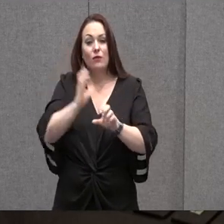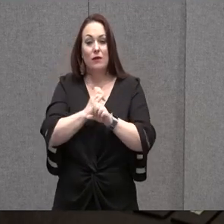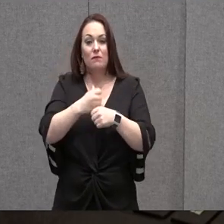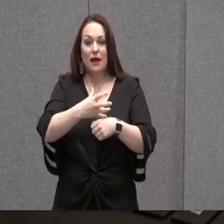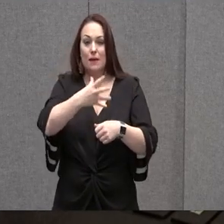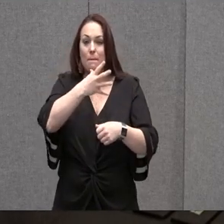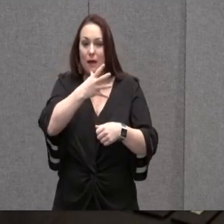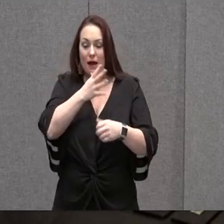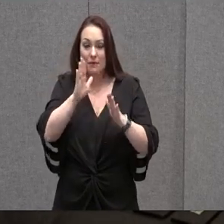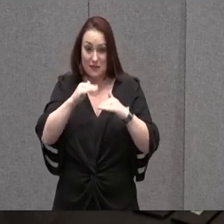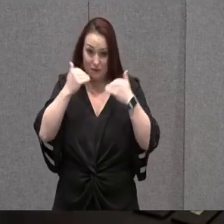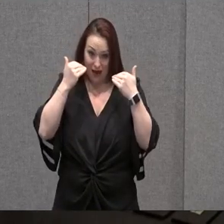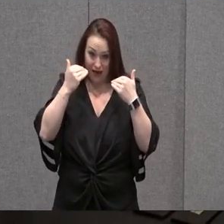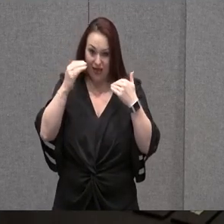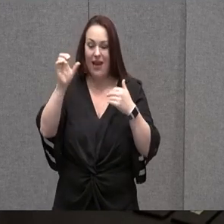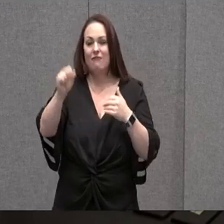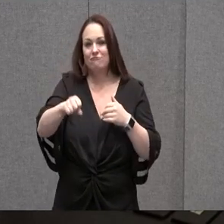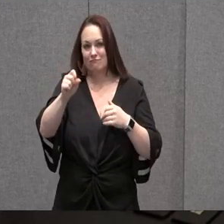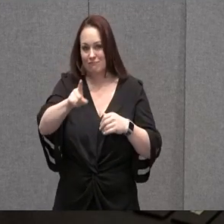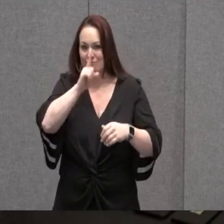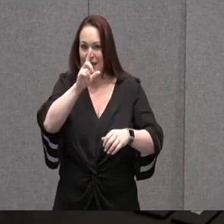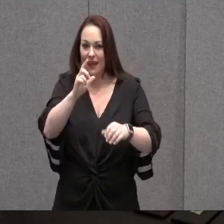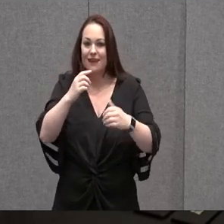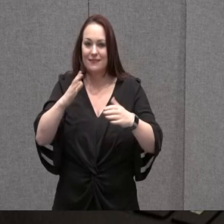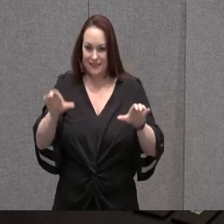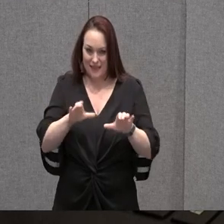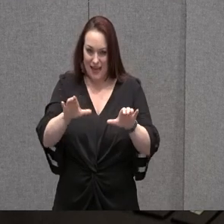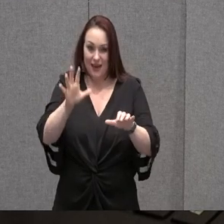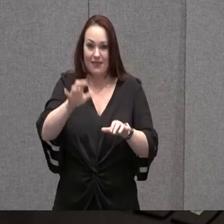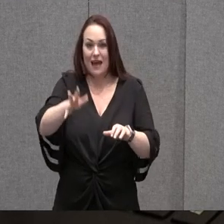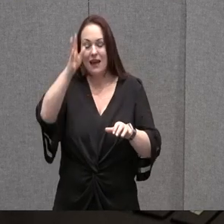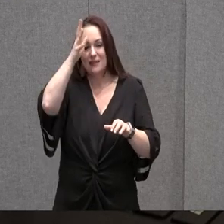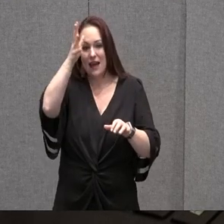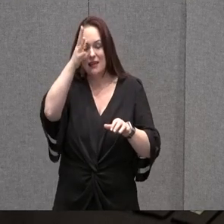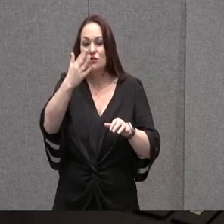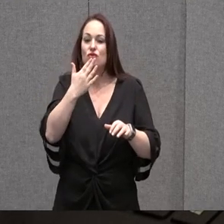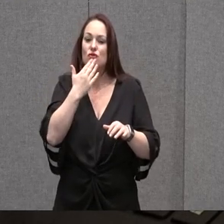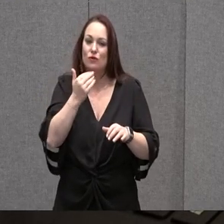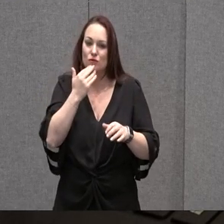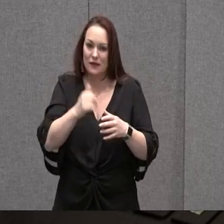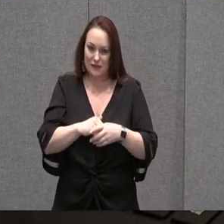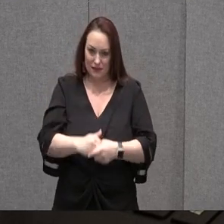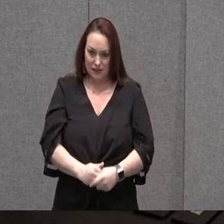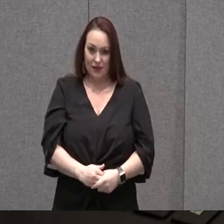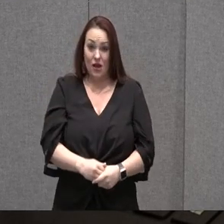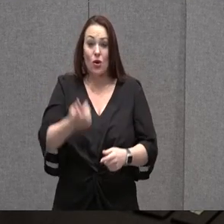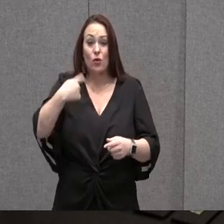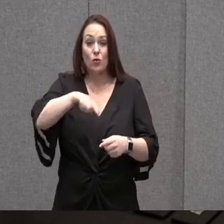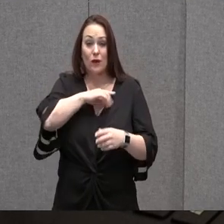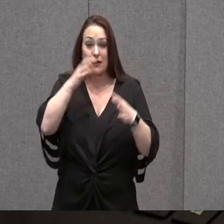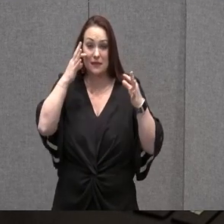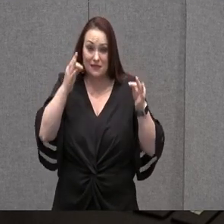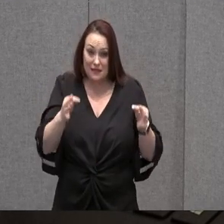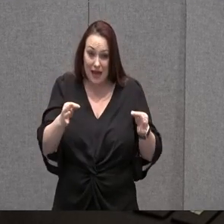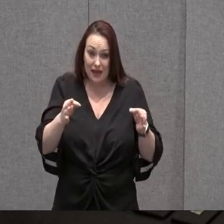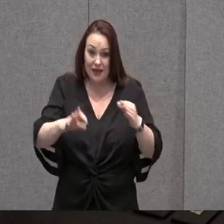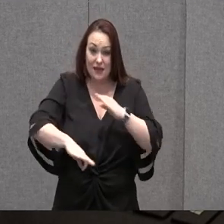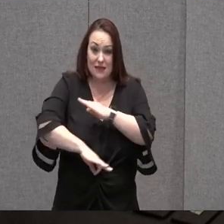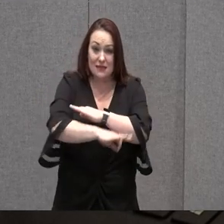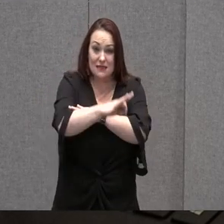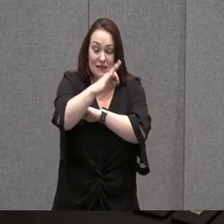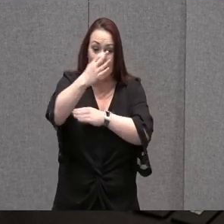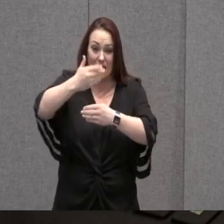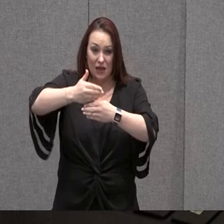smile. And it did. That dad is so sweet. We chose a sunny